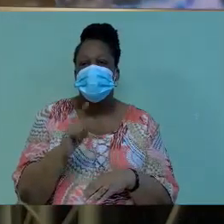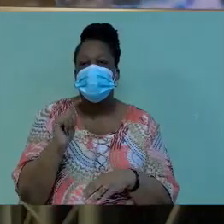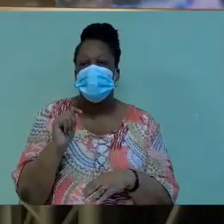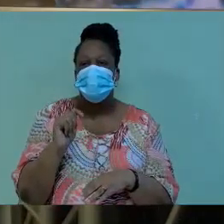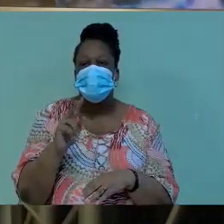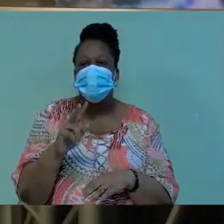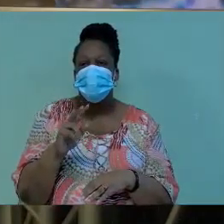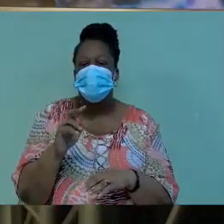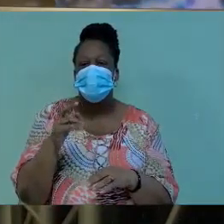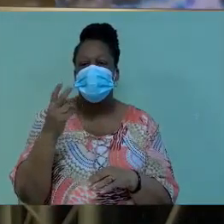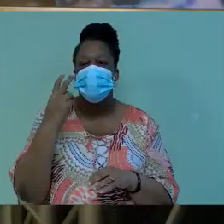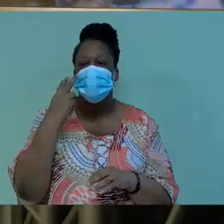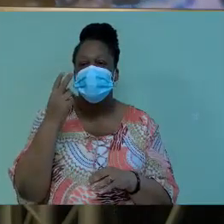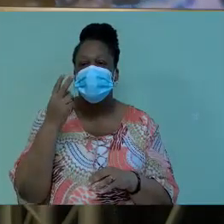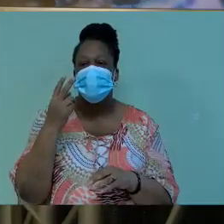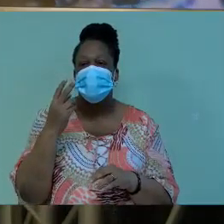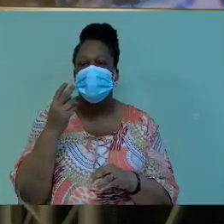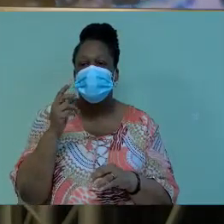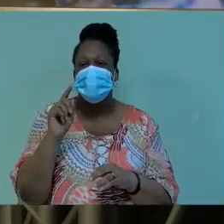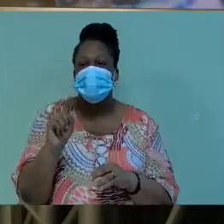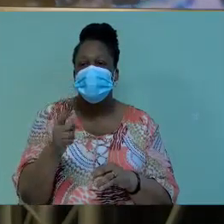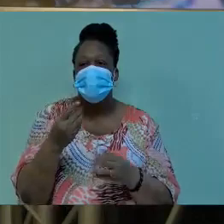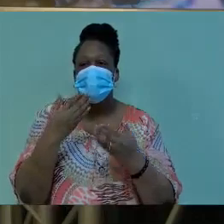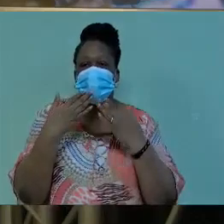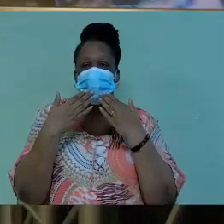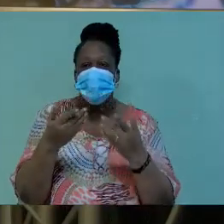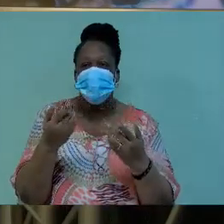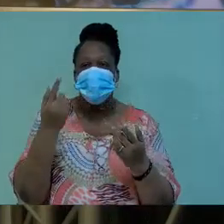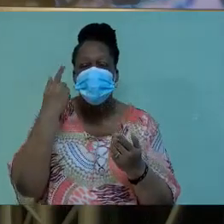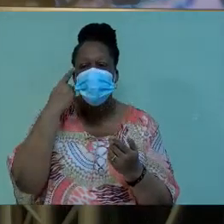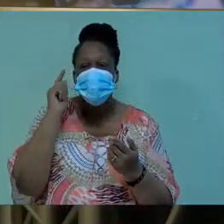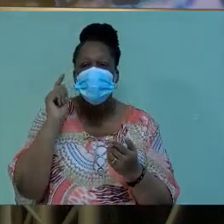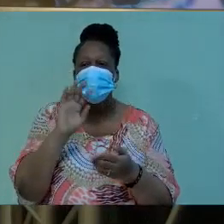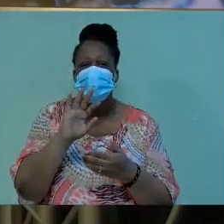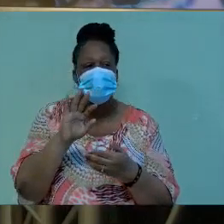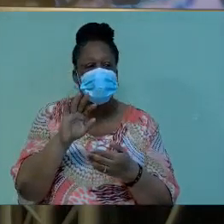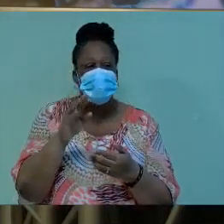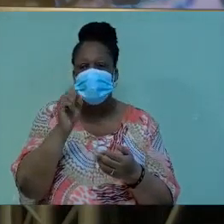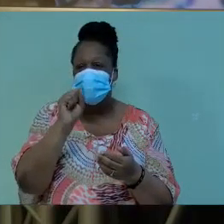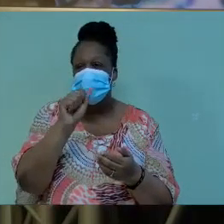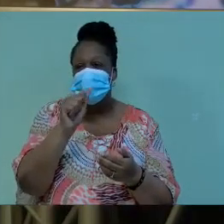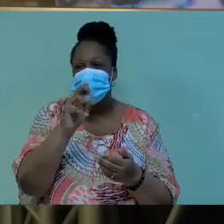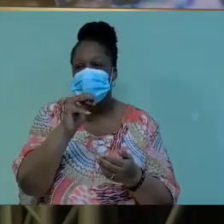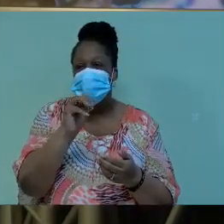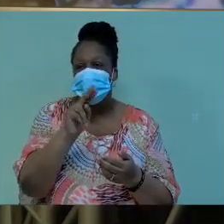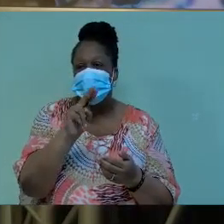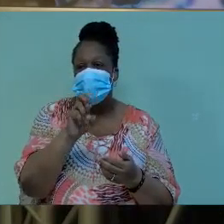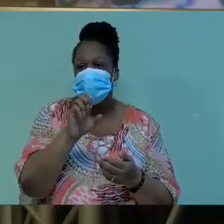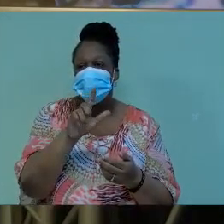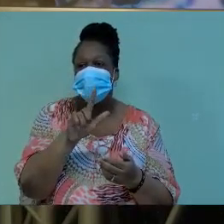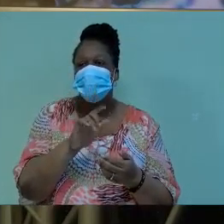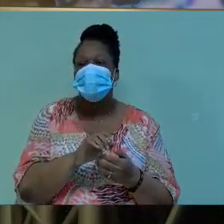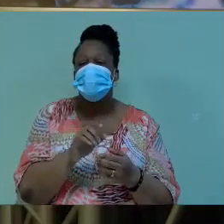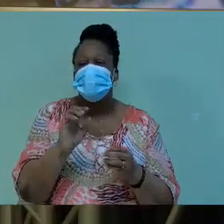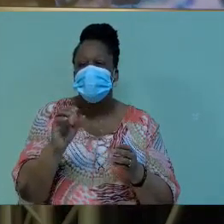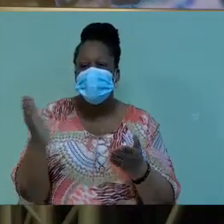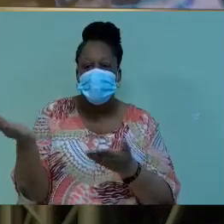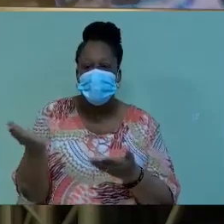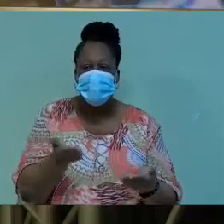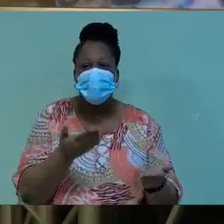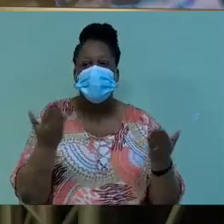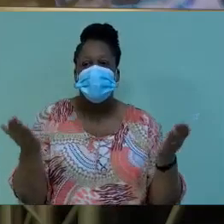briefing. I must first say thank you very much to Mr. Abdiel Samuel, who extended invitation for